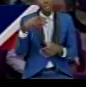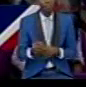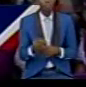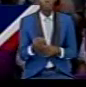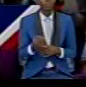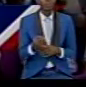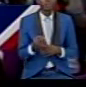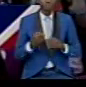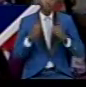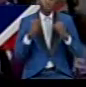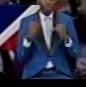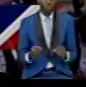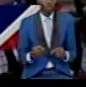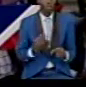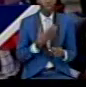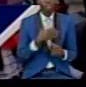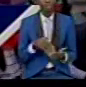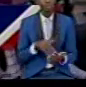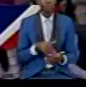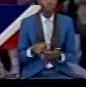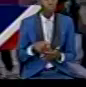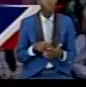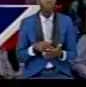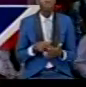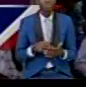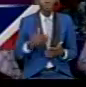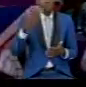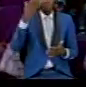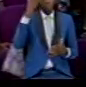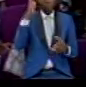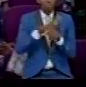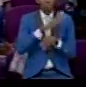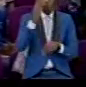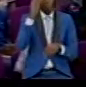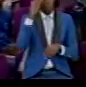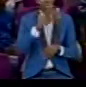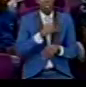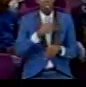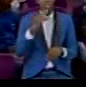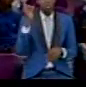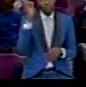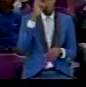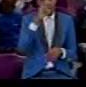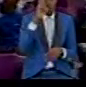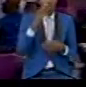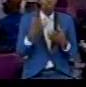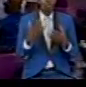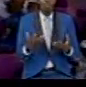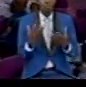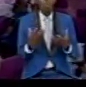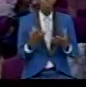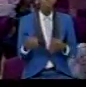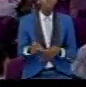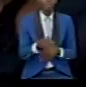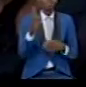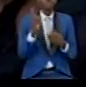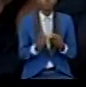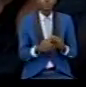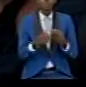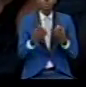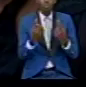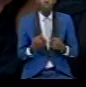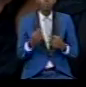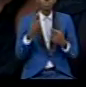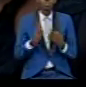sound and unsound, knowledgeable and ignorant. He wanted them to come to